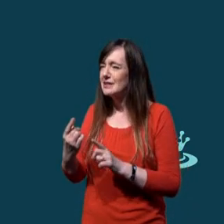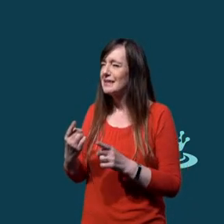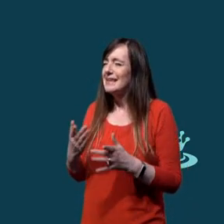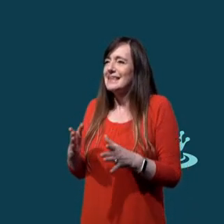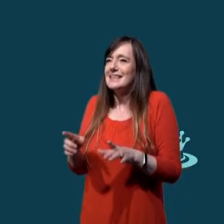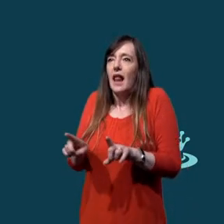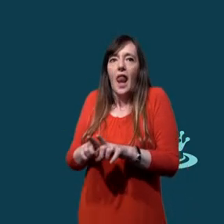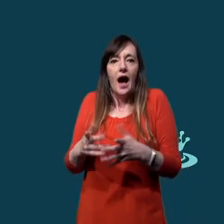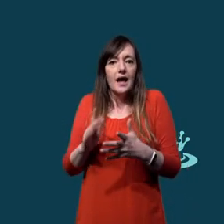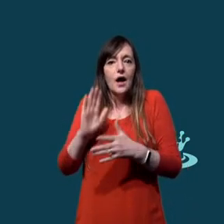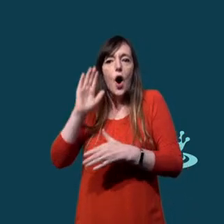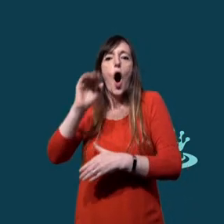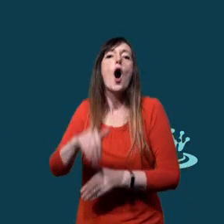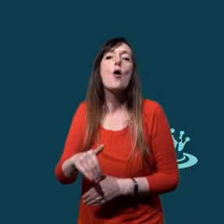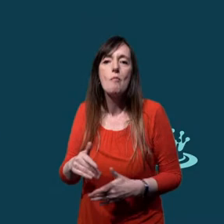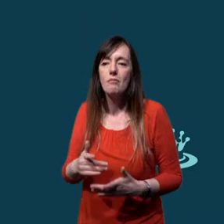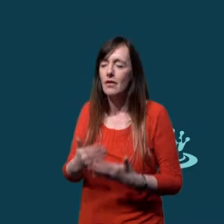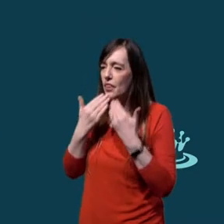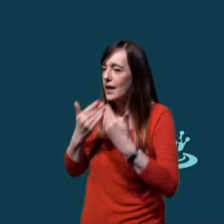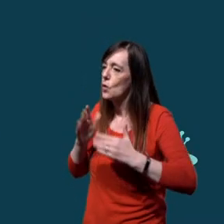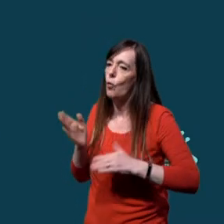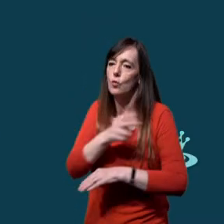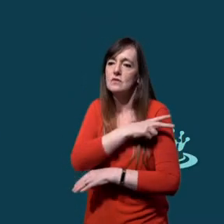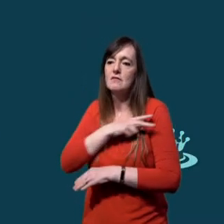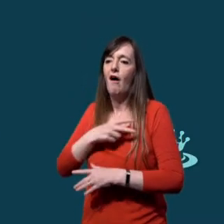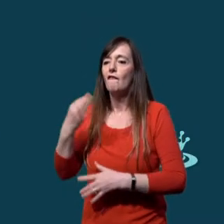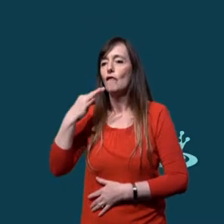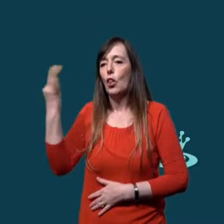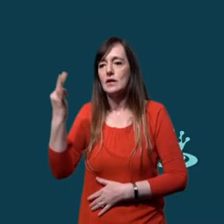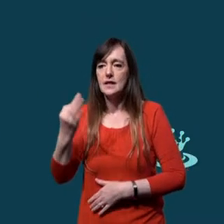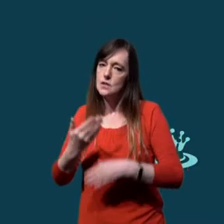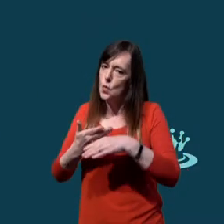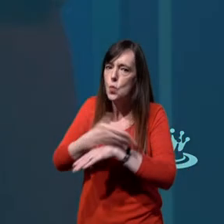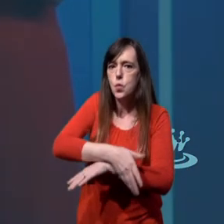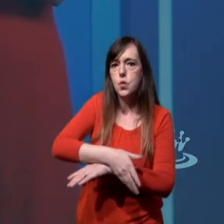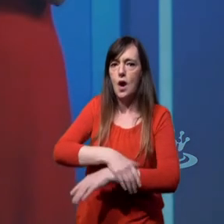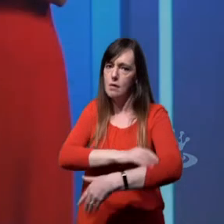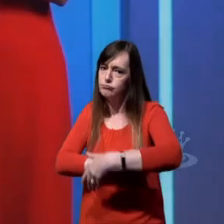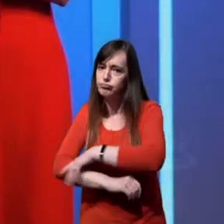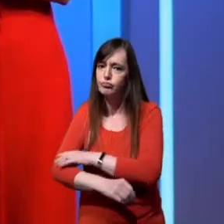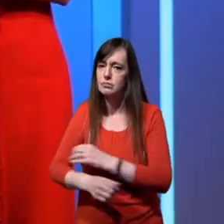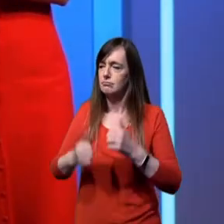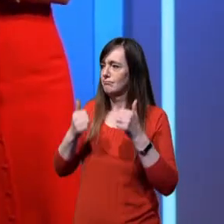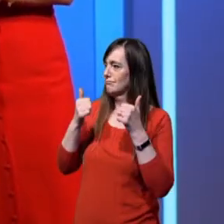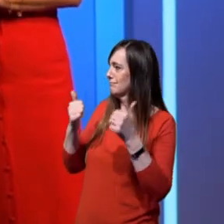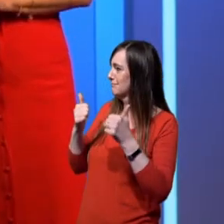all staff and volunteers for working so hard. Absolutely.